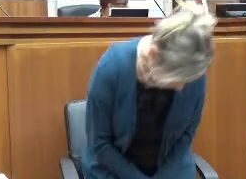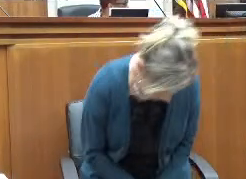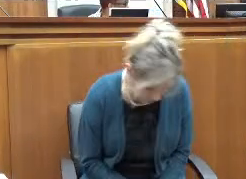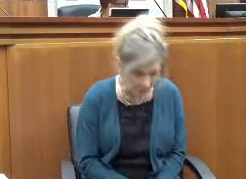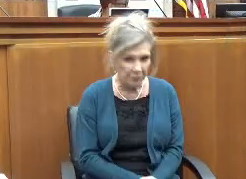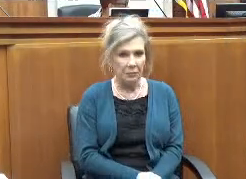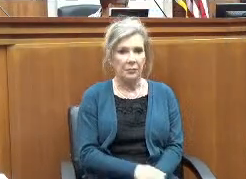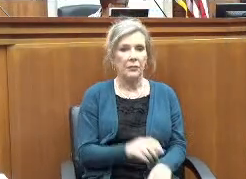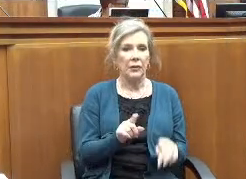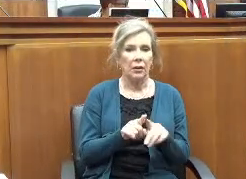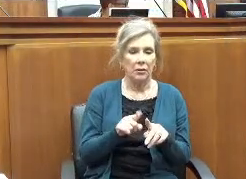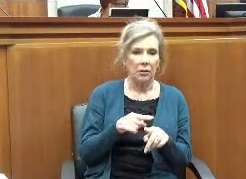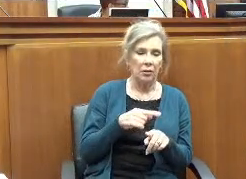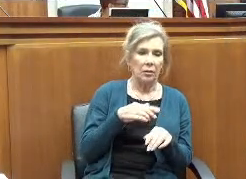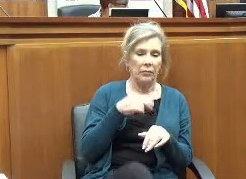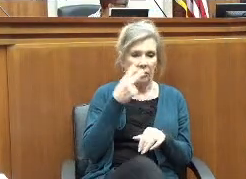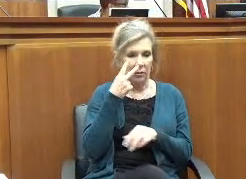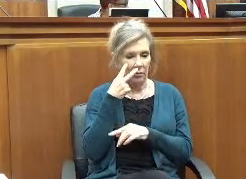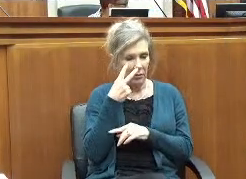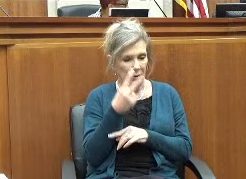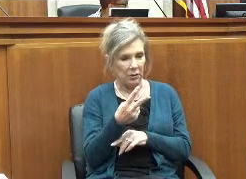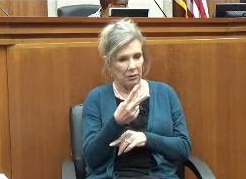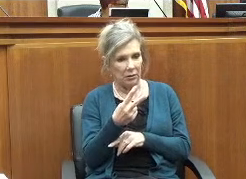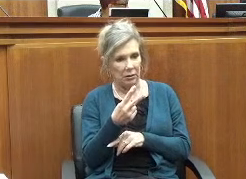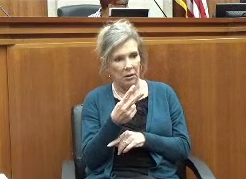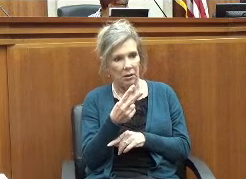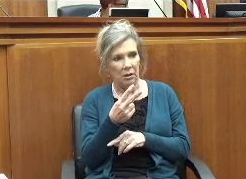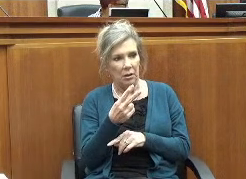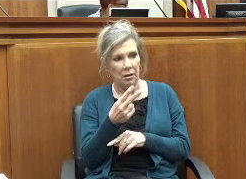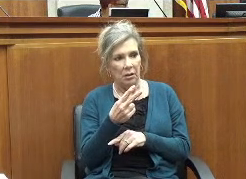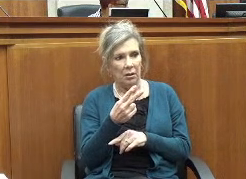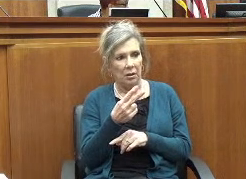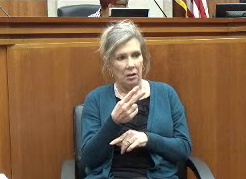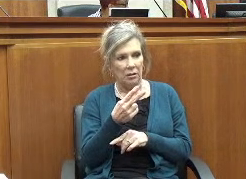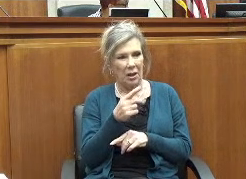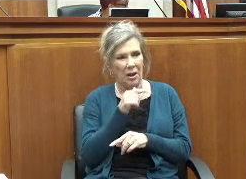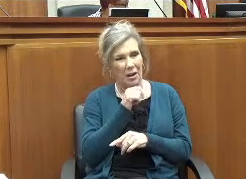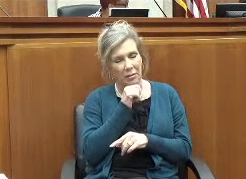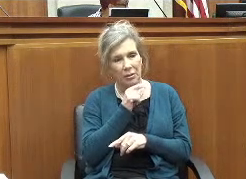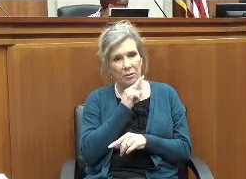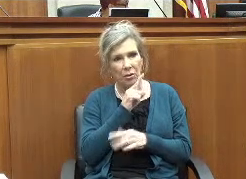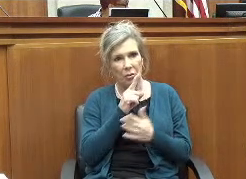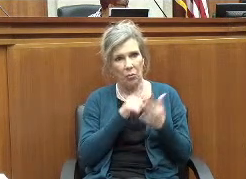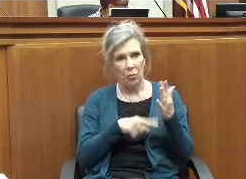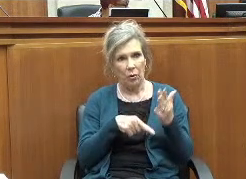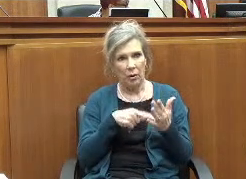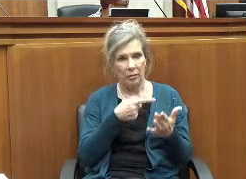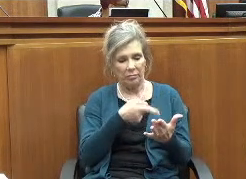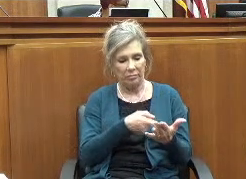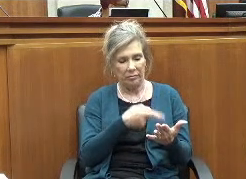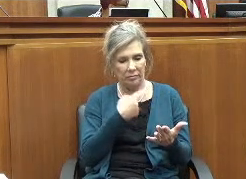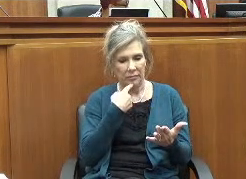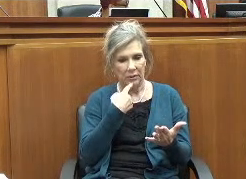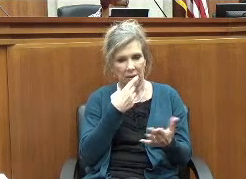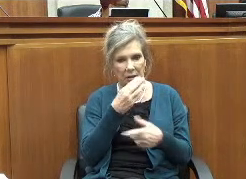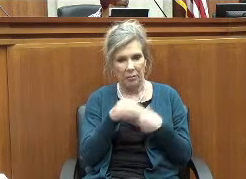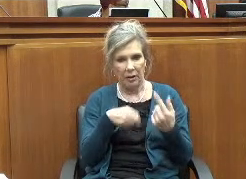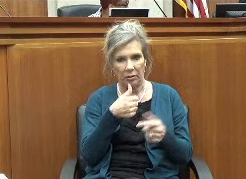not sure what it says about transportation. So transportation may or may not be a component initially of their